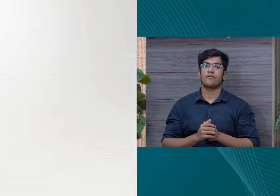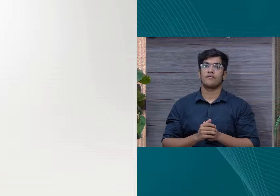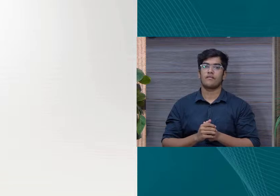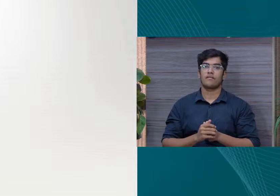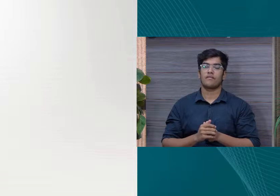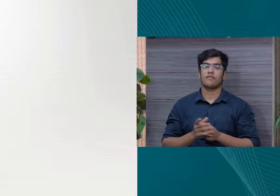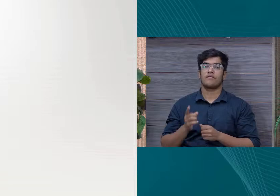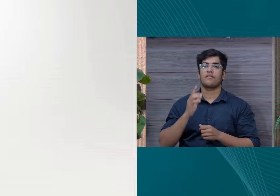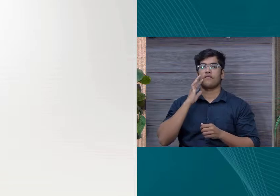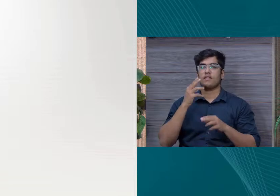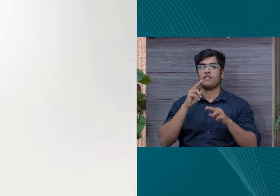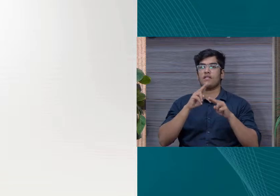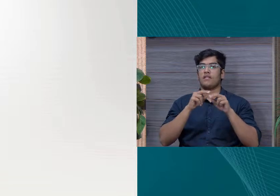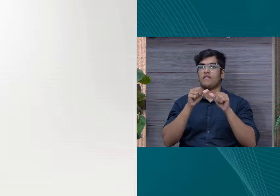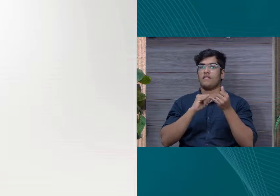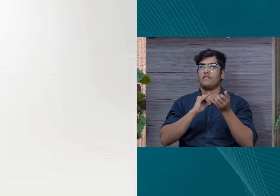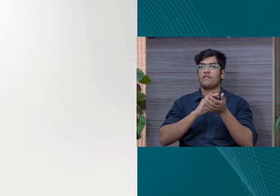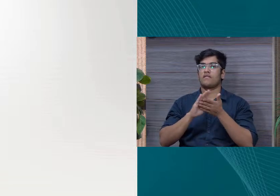fashionable,